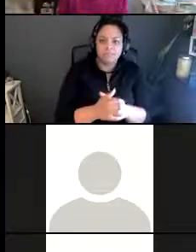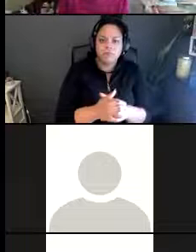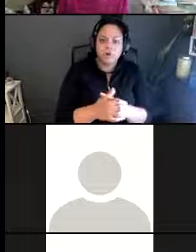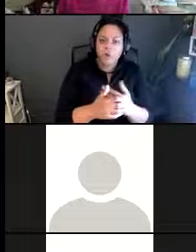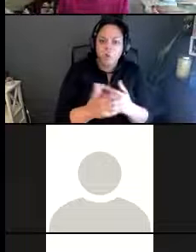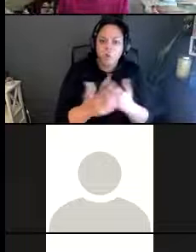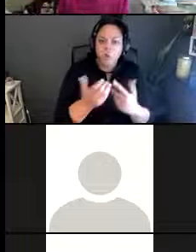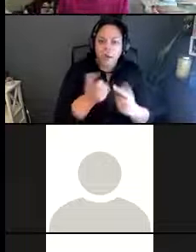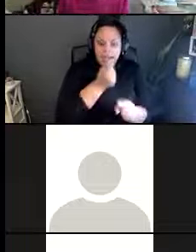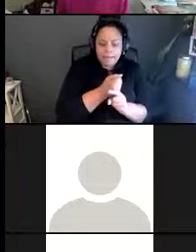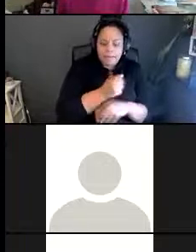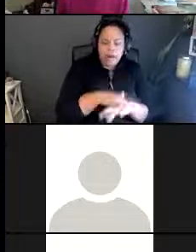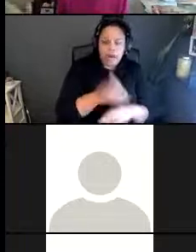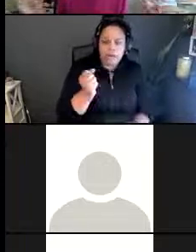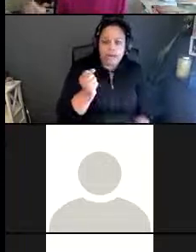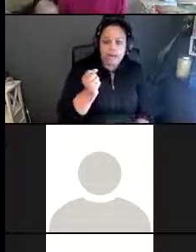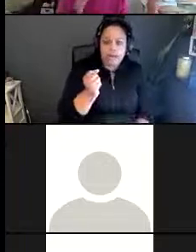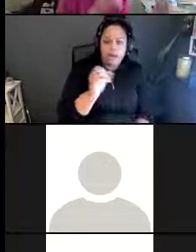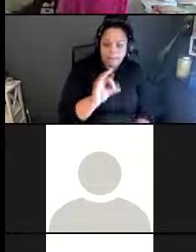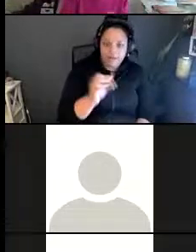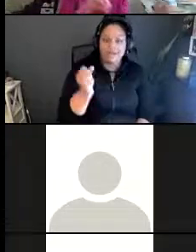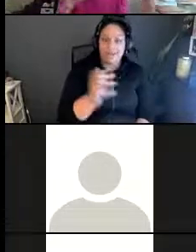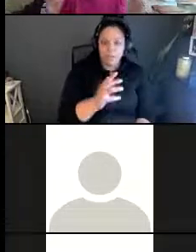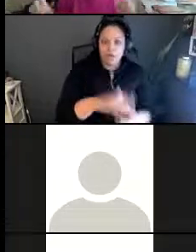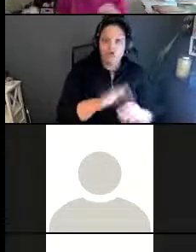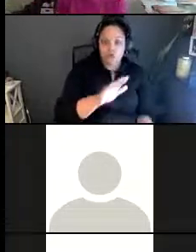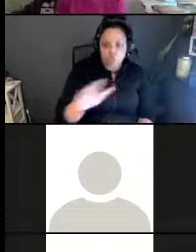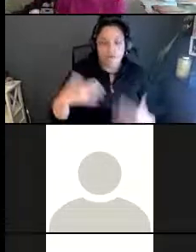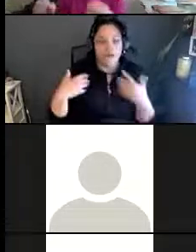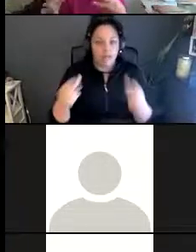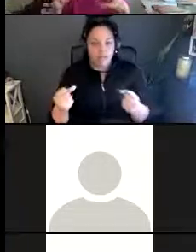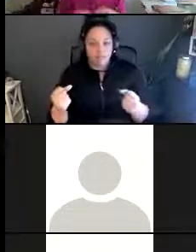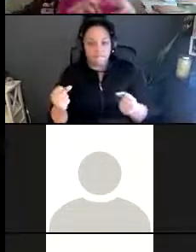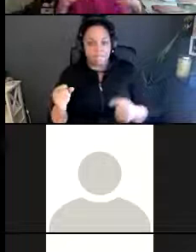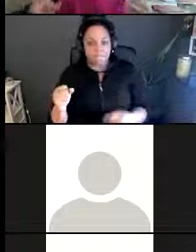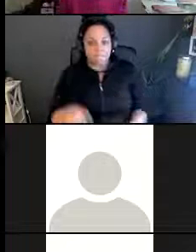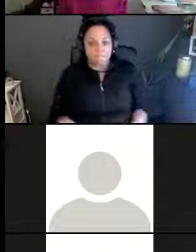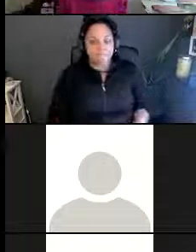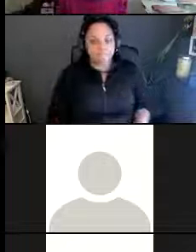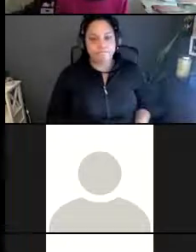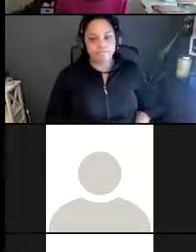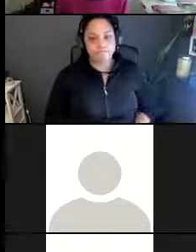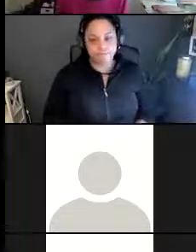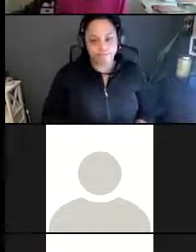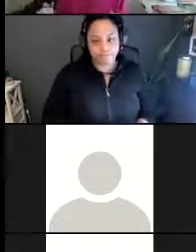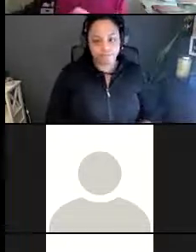of gambling on your health and well-being, on your